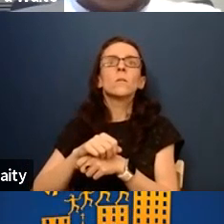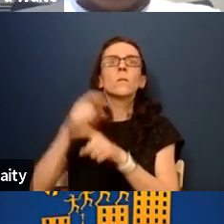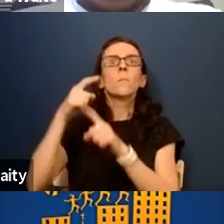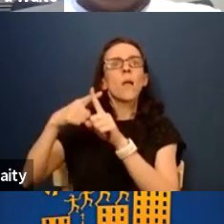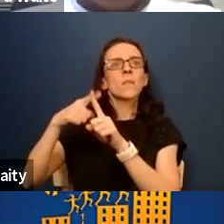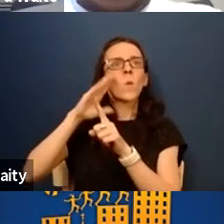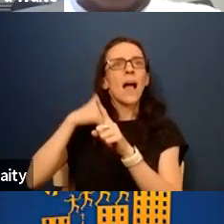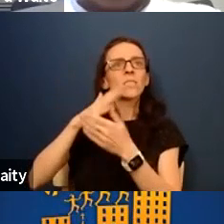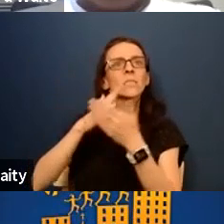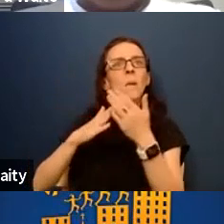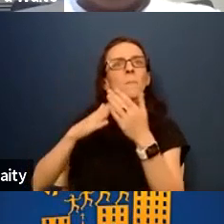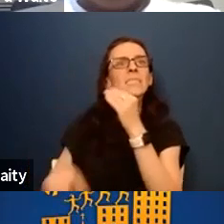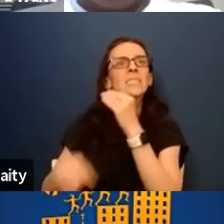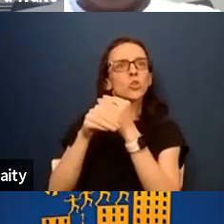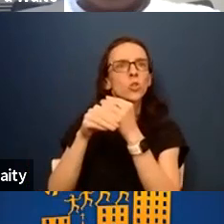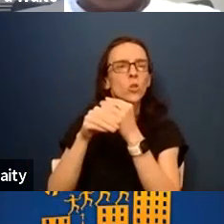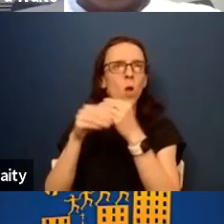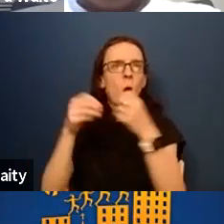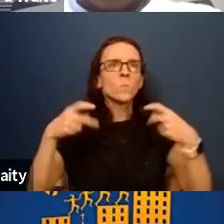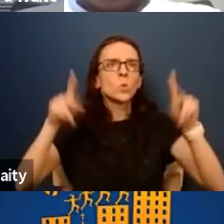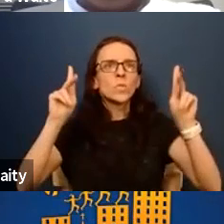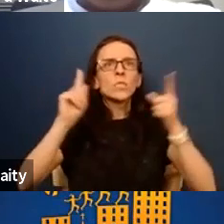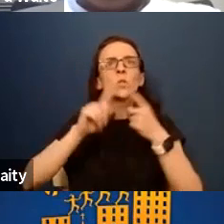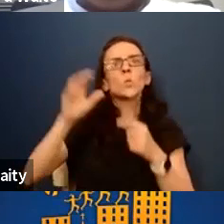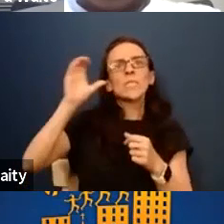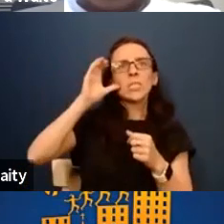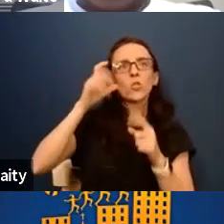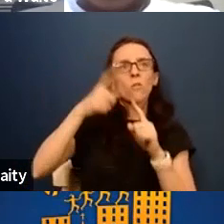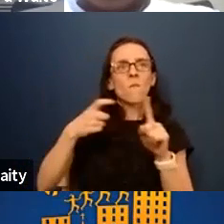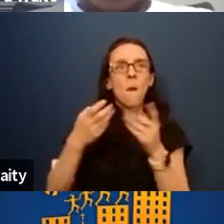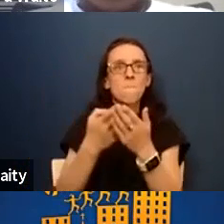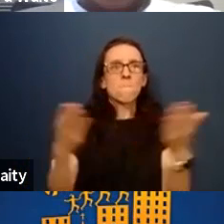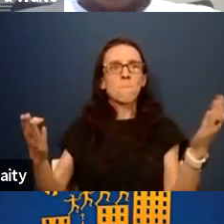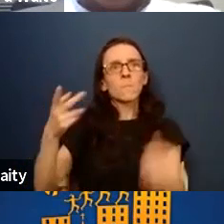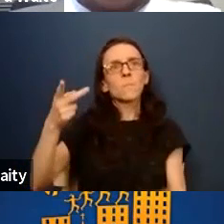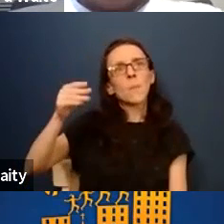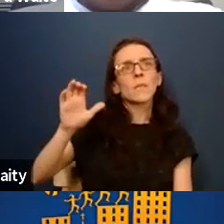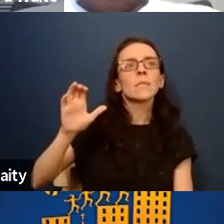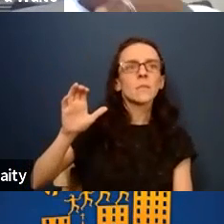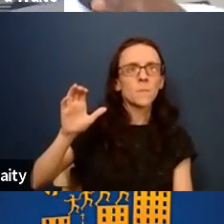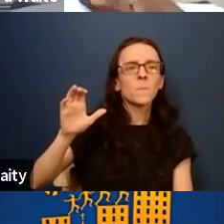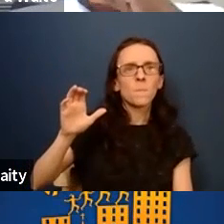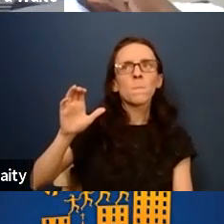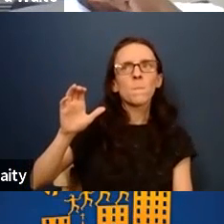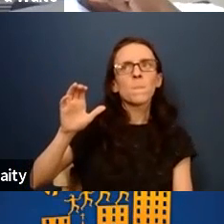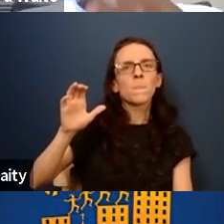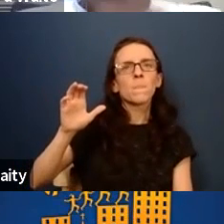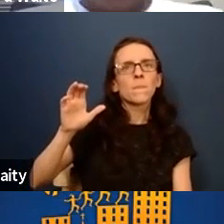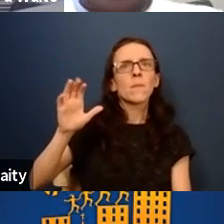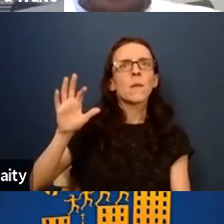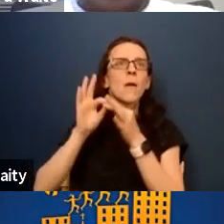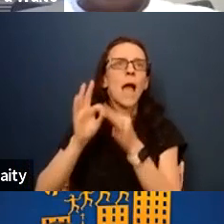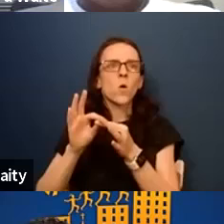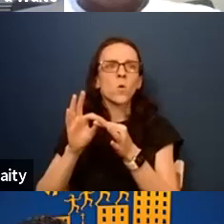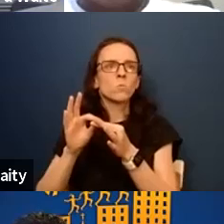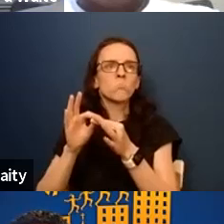additional opportunities to hear from the public on kind of where we